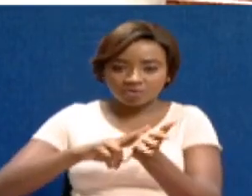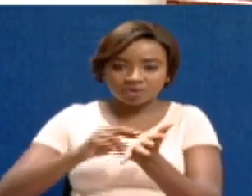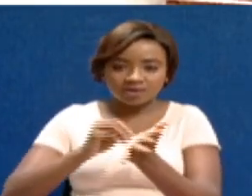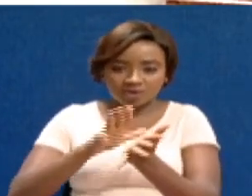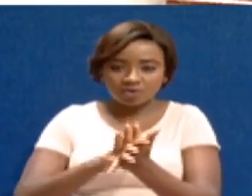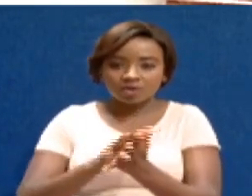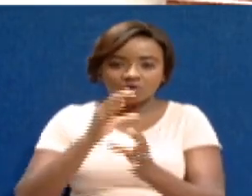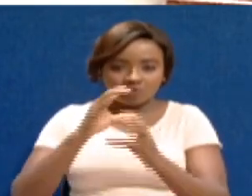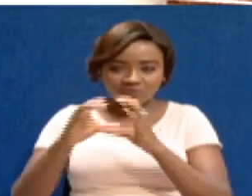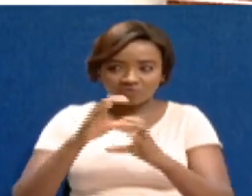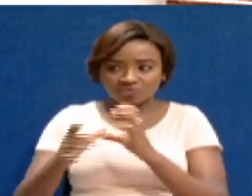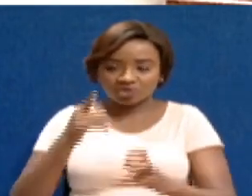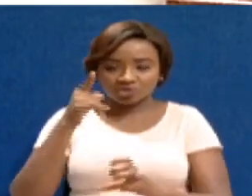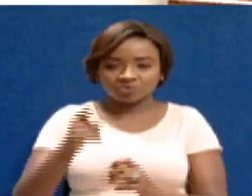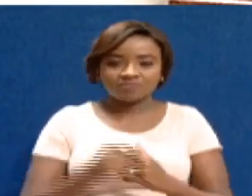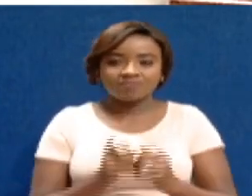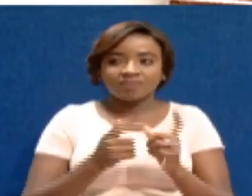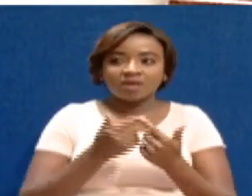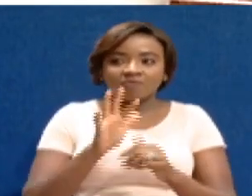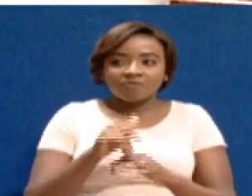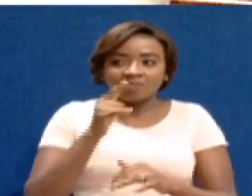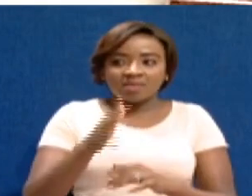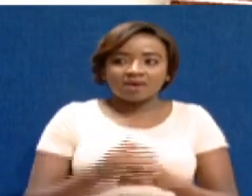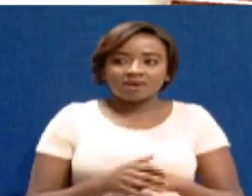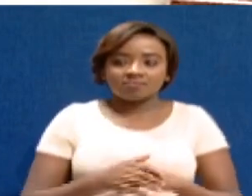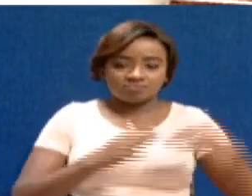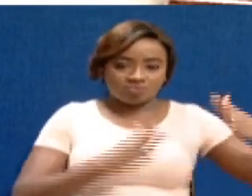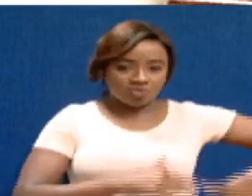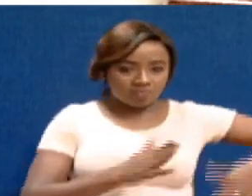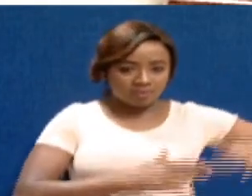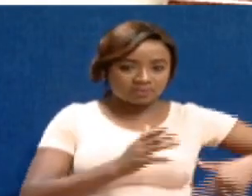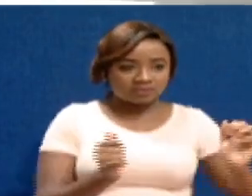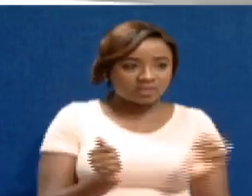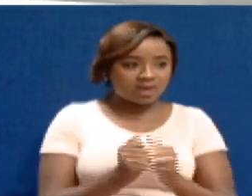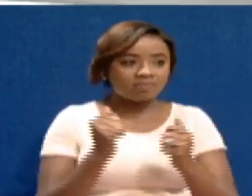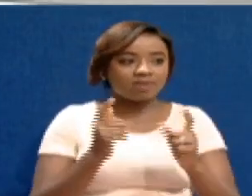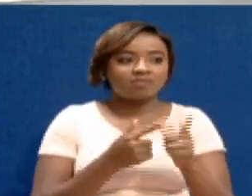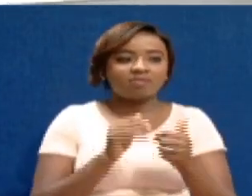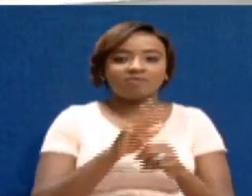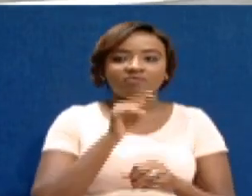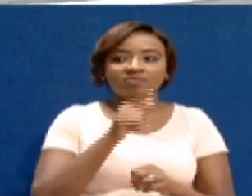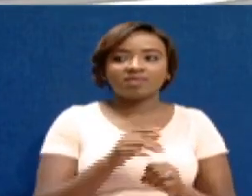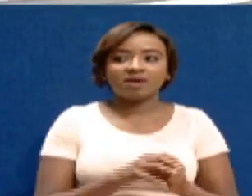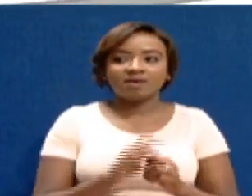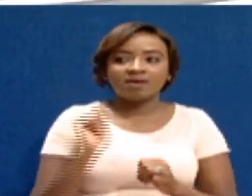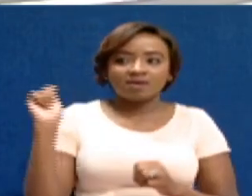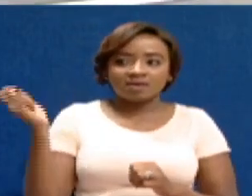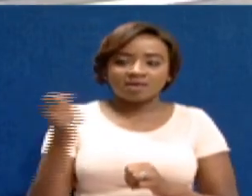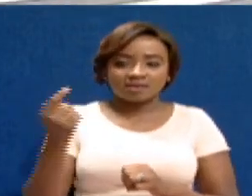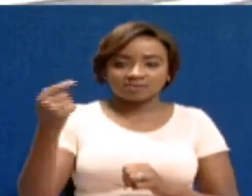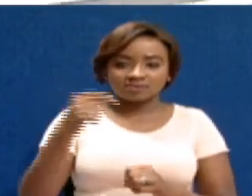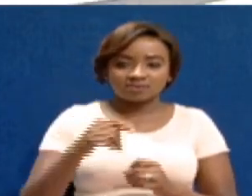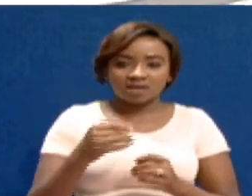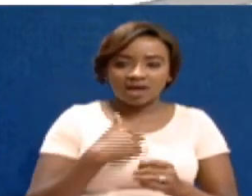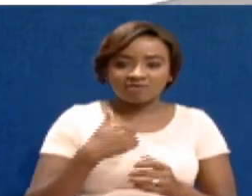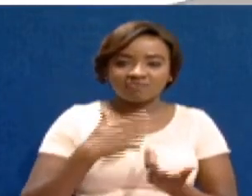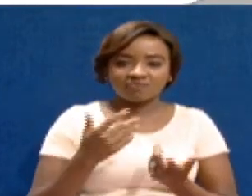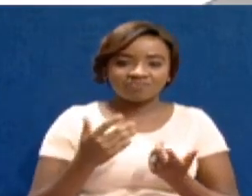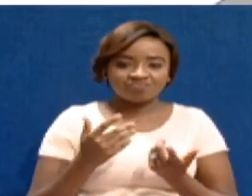caucuses came to Bomas of Kenya. And after that, Kenyans came out with what they called contentious issues